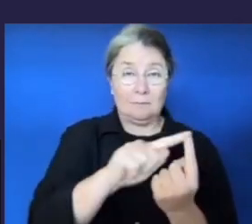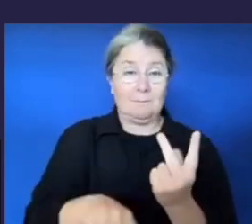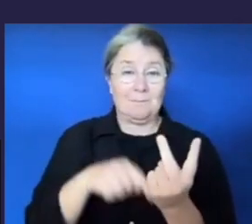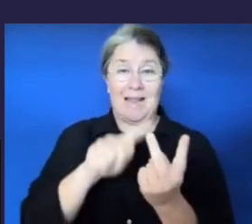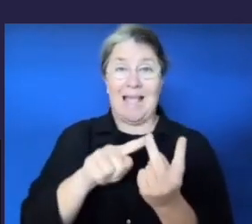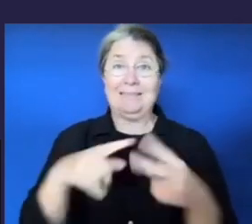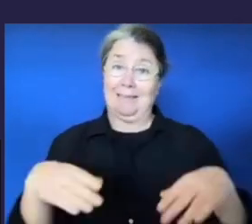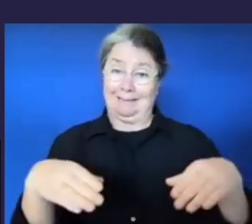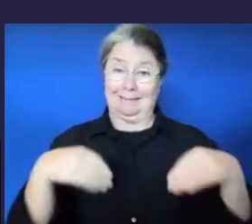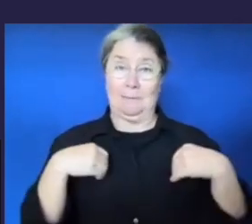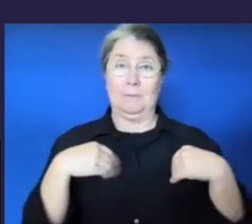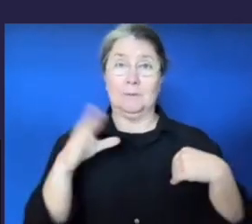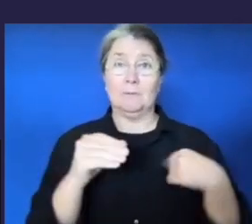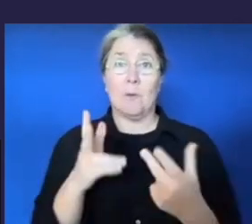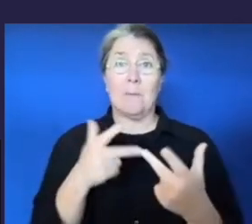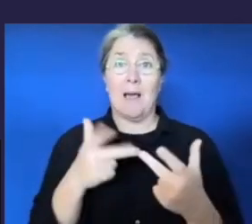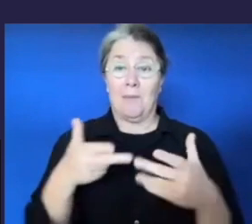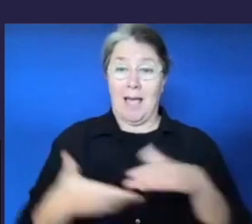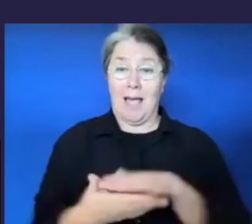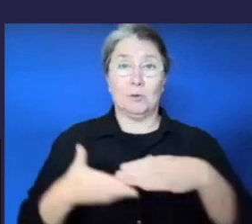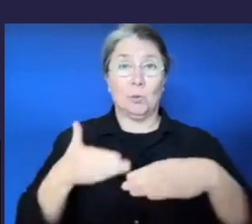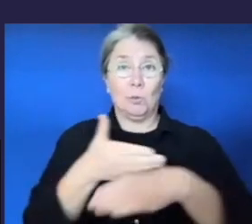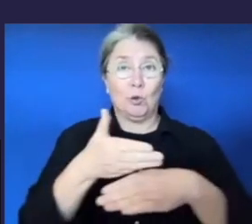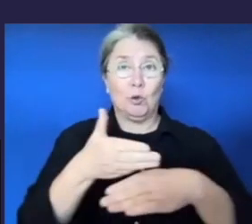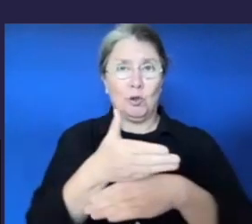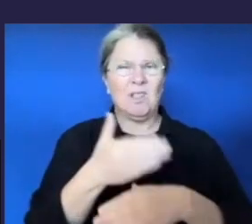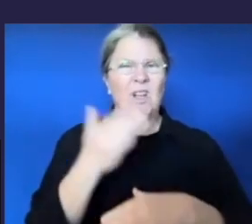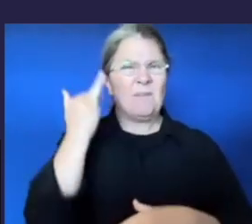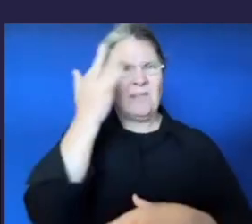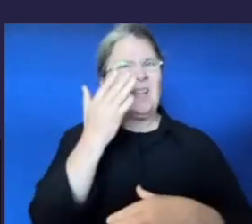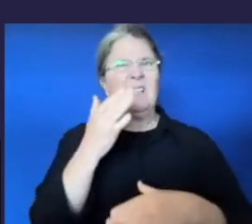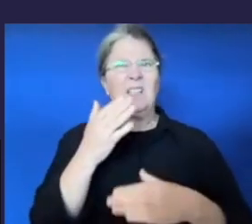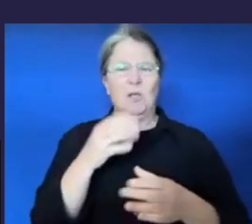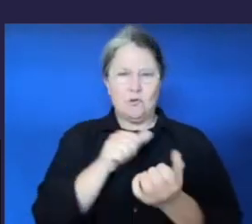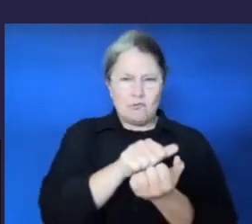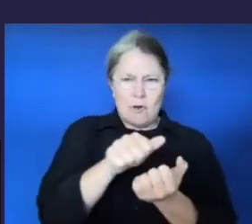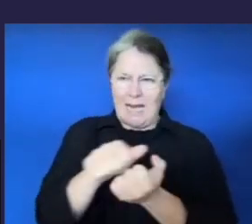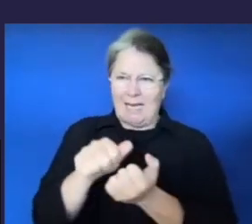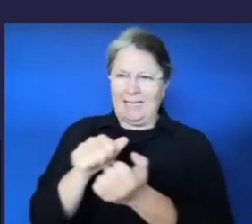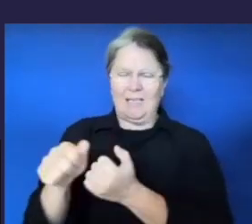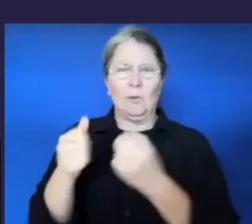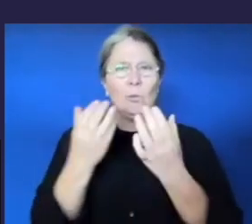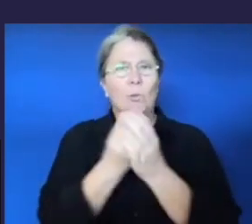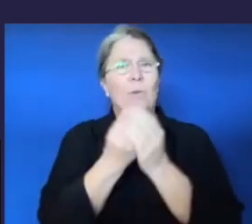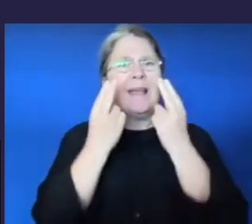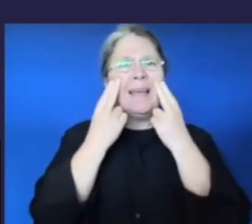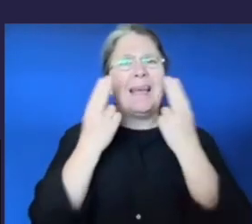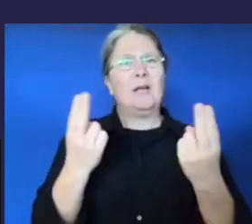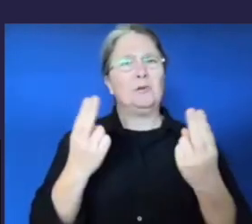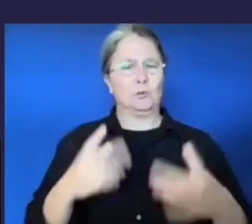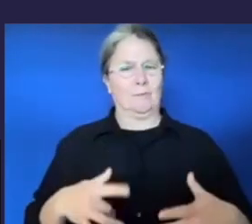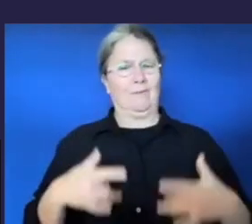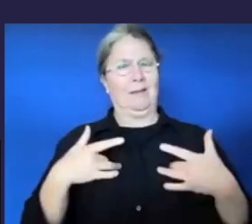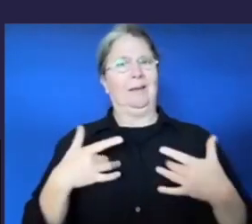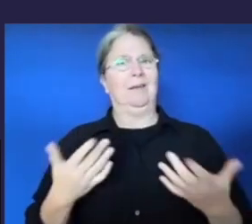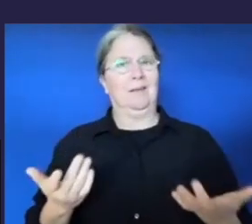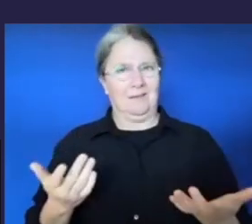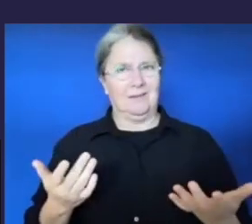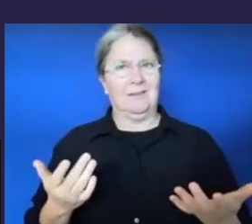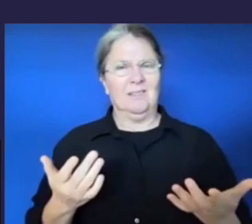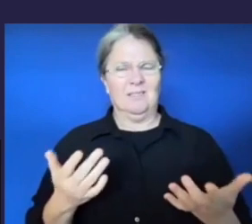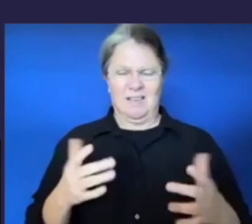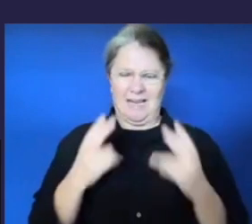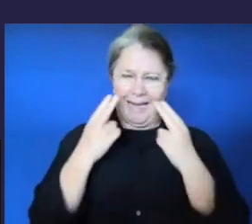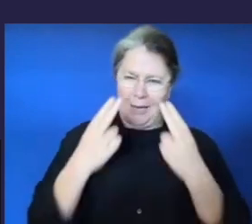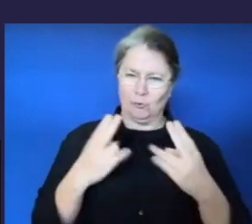in the workplace. Think of this as training with natural validity. We have minimized any artificial intrusiveness